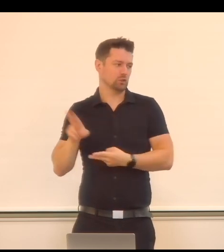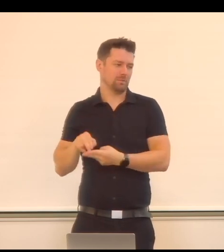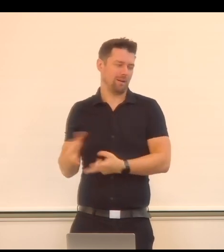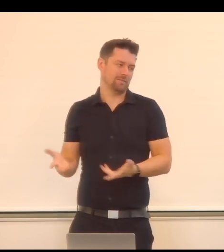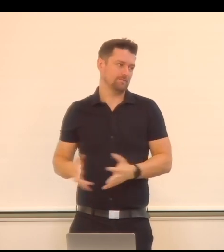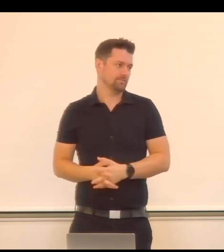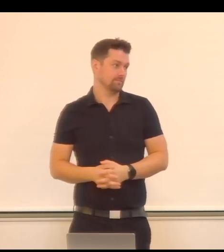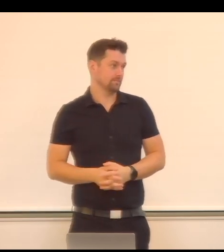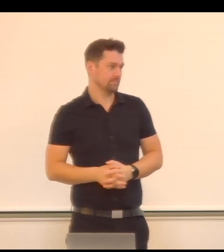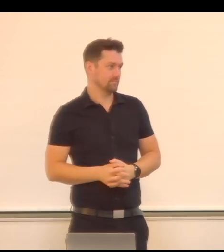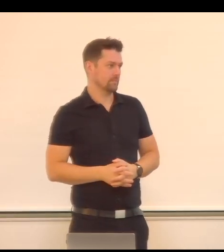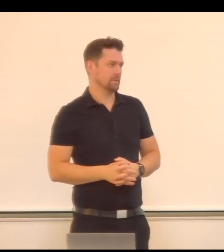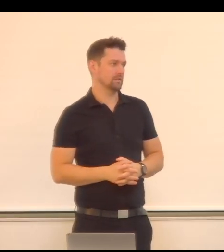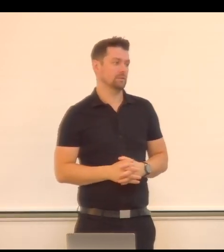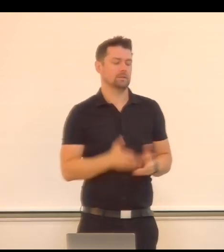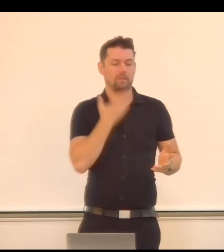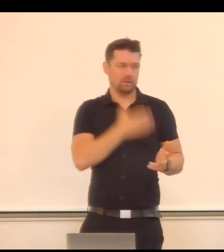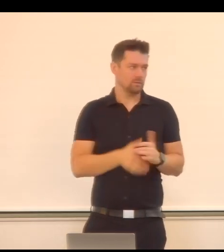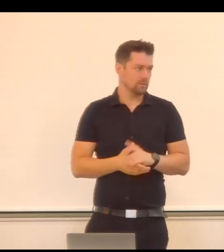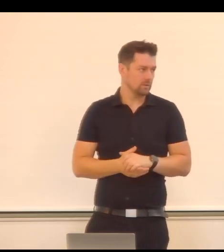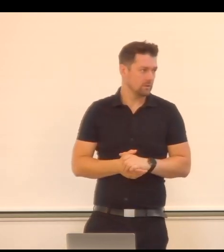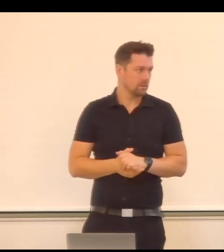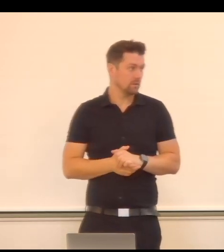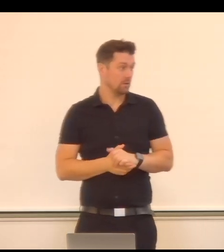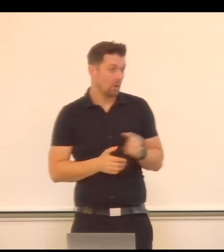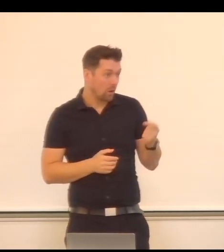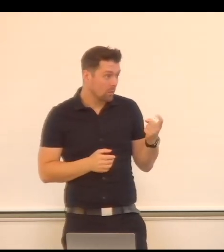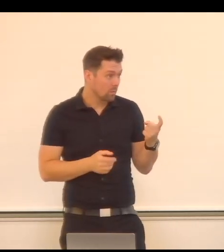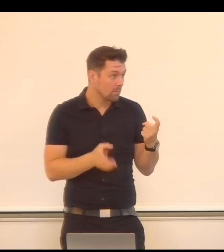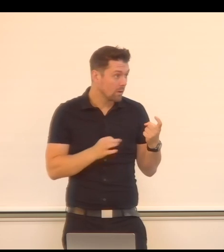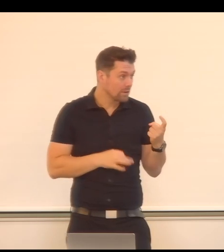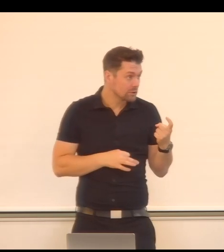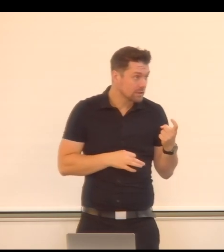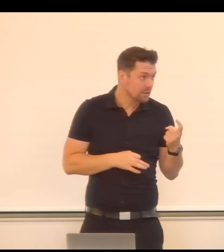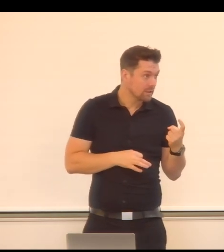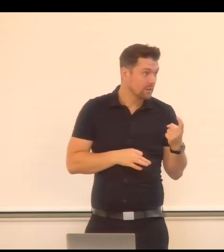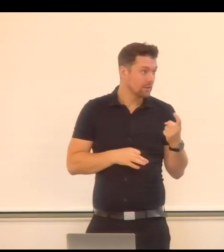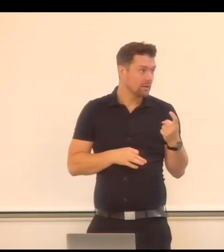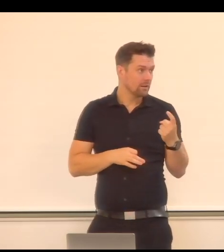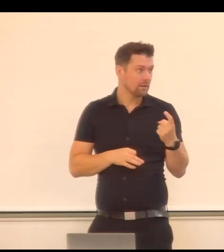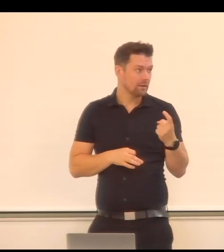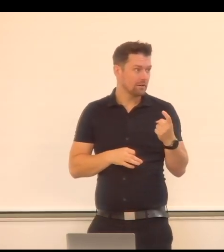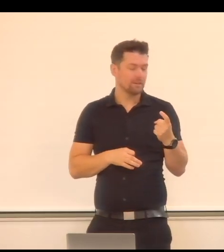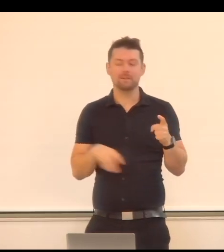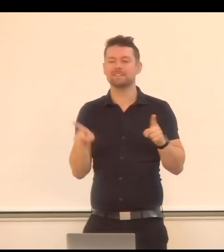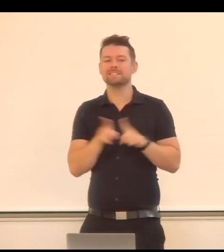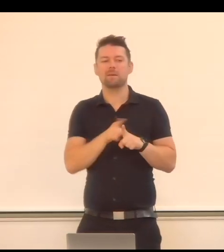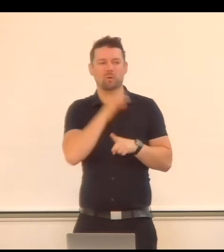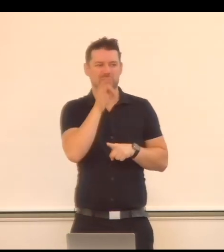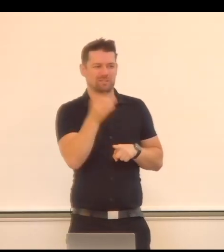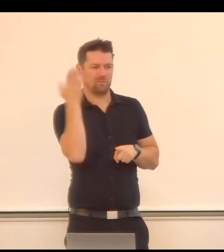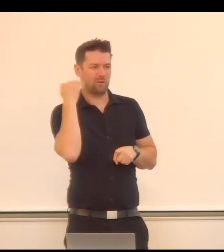other. So that's easier. Yeah, thank you. Thank you. One more question. Yeah. I had with the same question that I asked to the previous speaker.